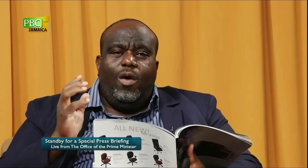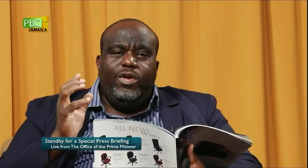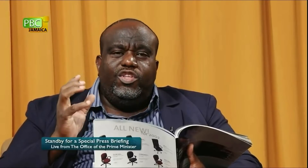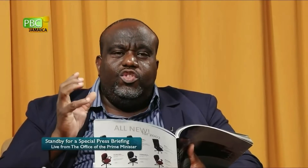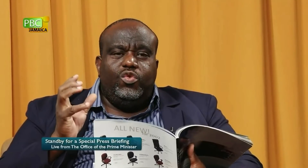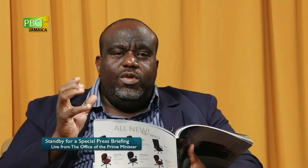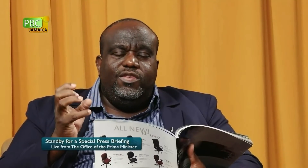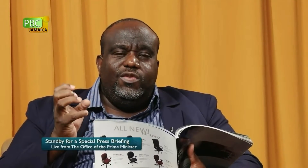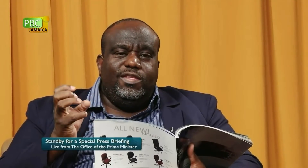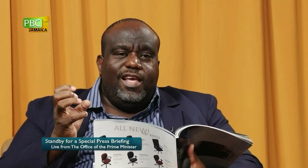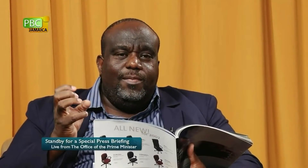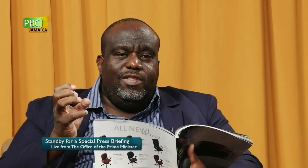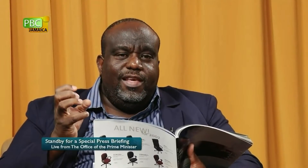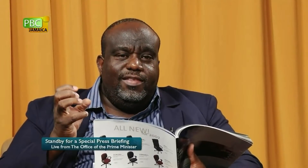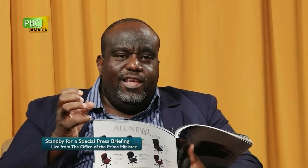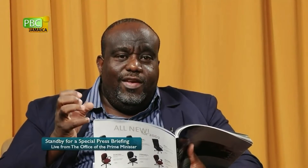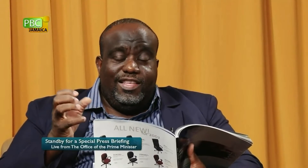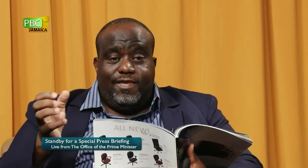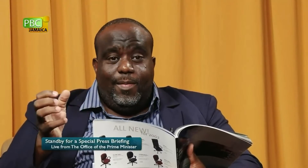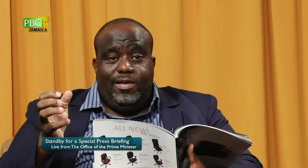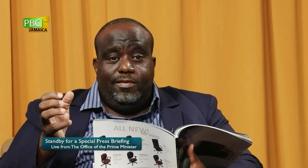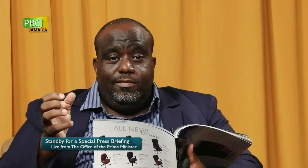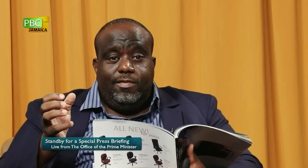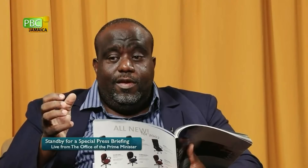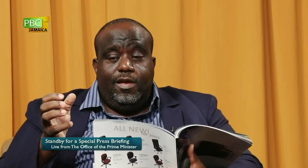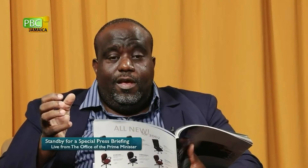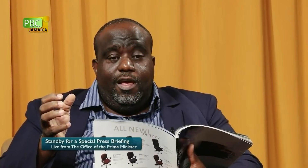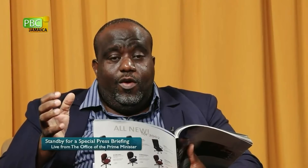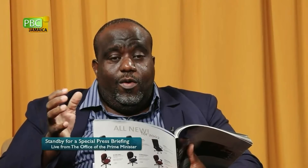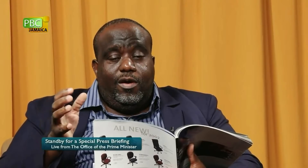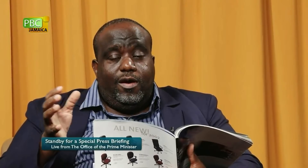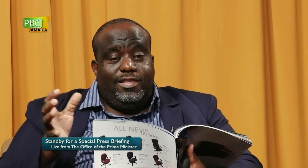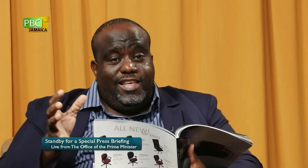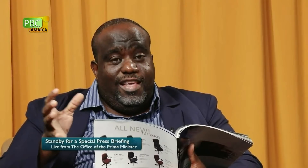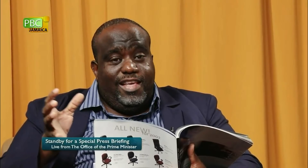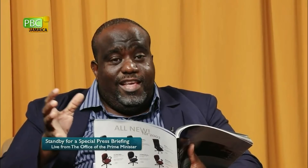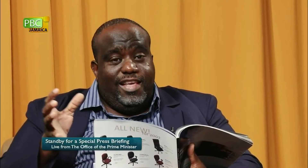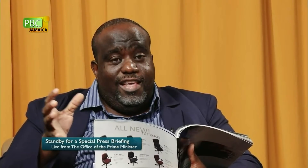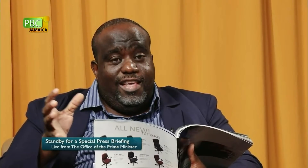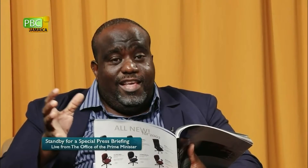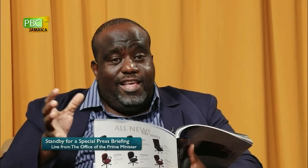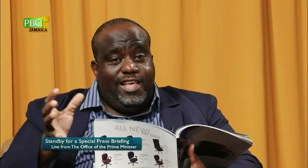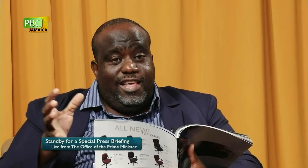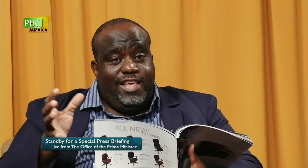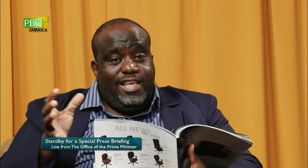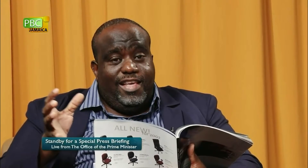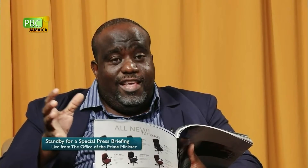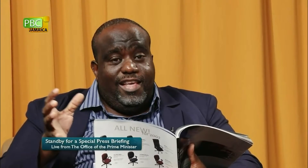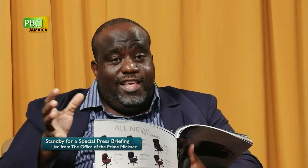But what we should do is use the time to get together as family in our containment.